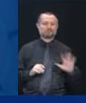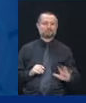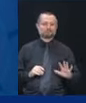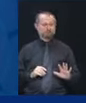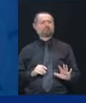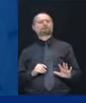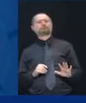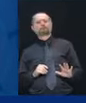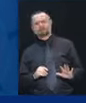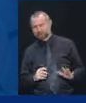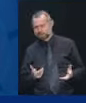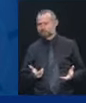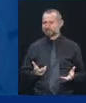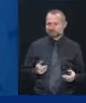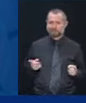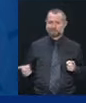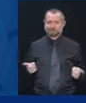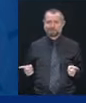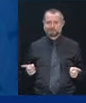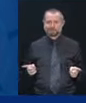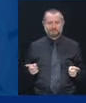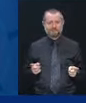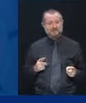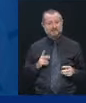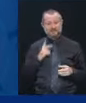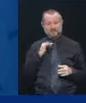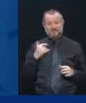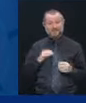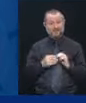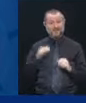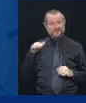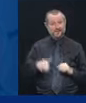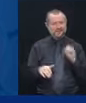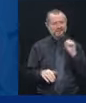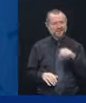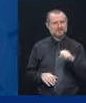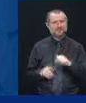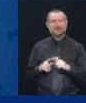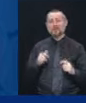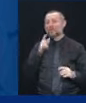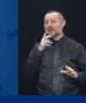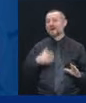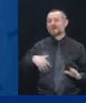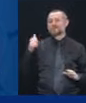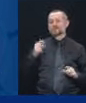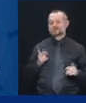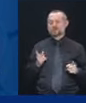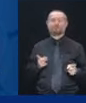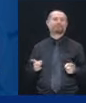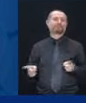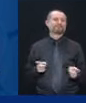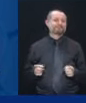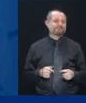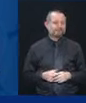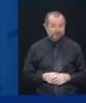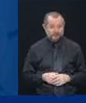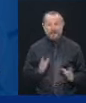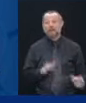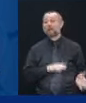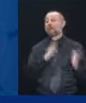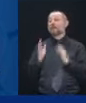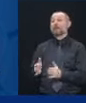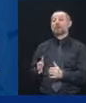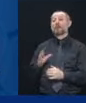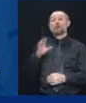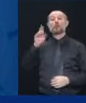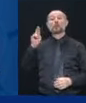it's relative. All the numbers are coming down, but we focus on the highest numbers in our state. In New York